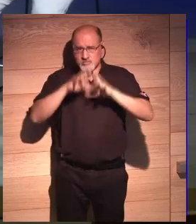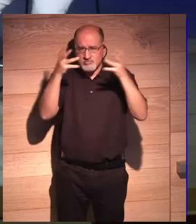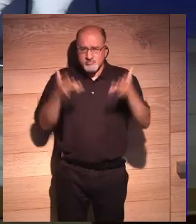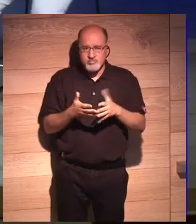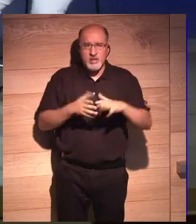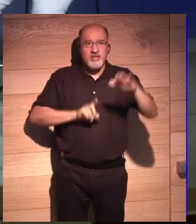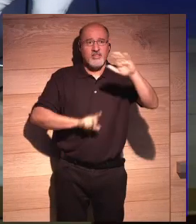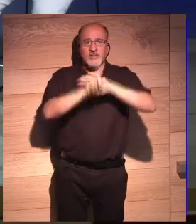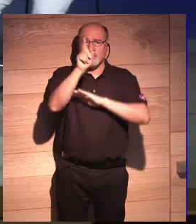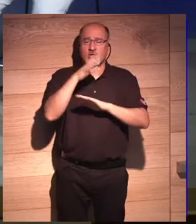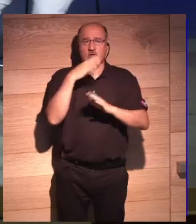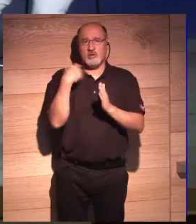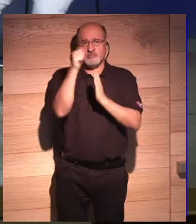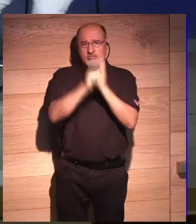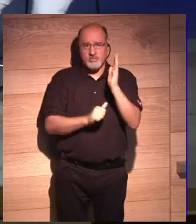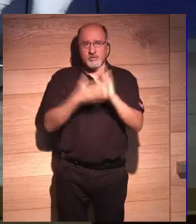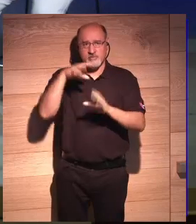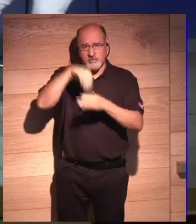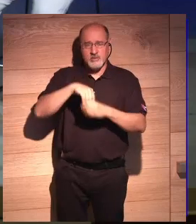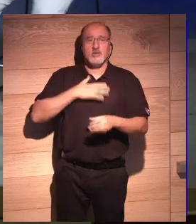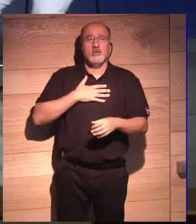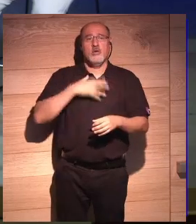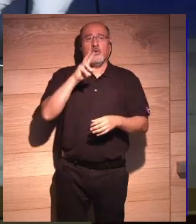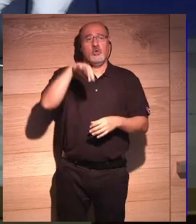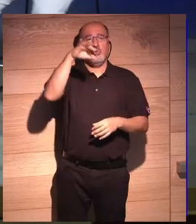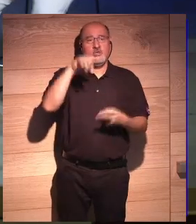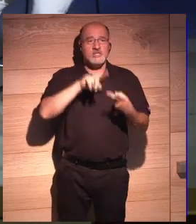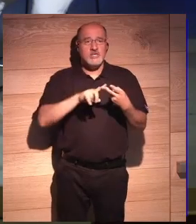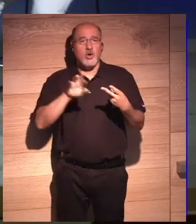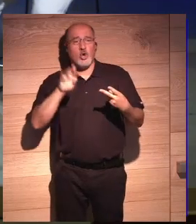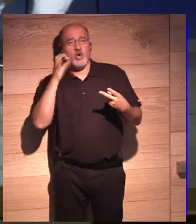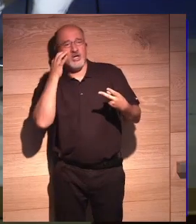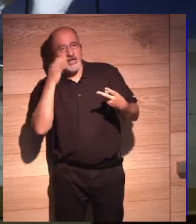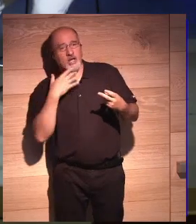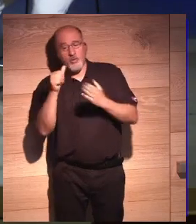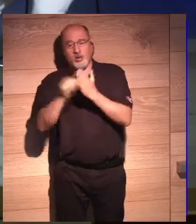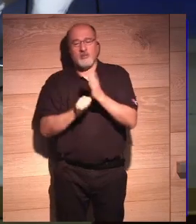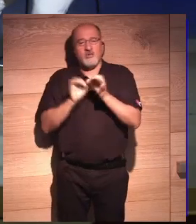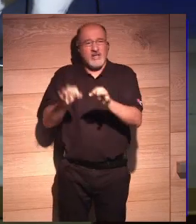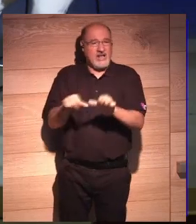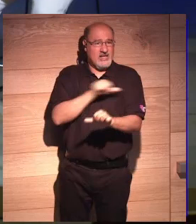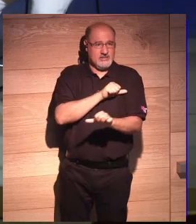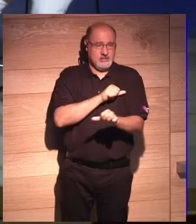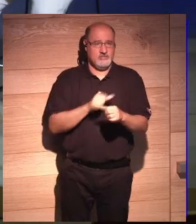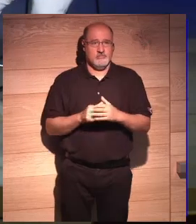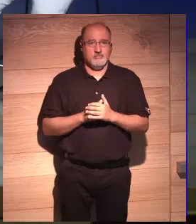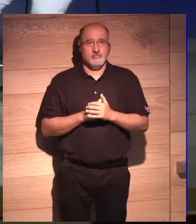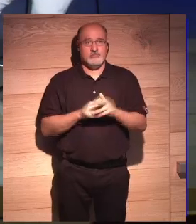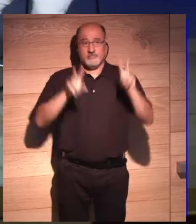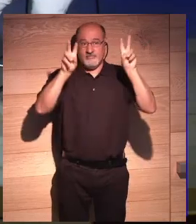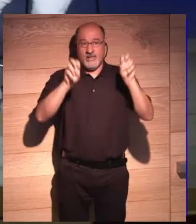we have creative people or developers in Unity and Real or classic programming.